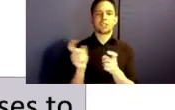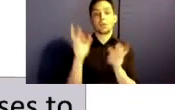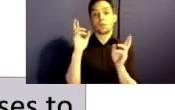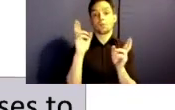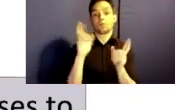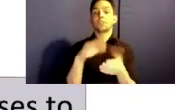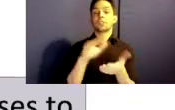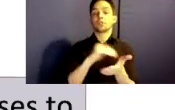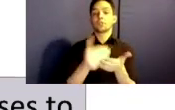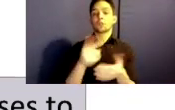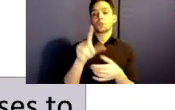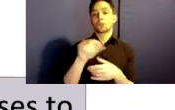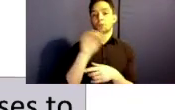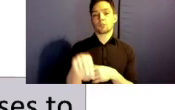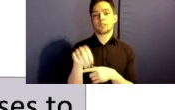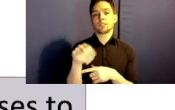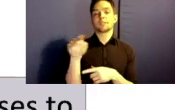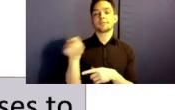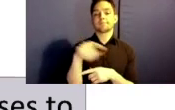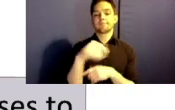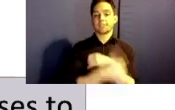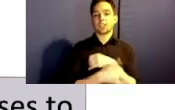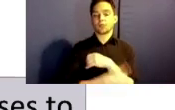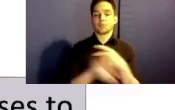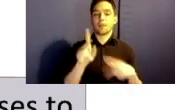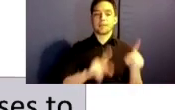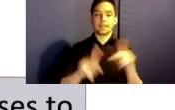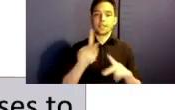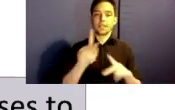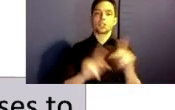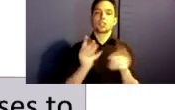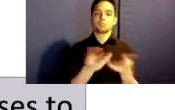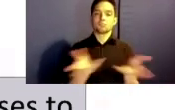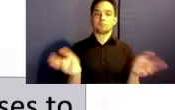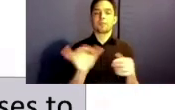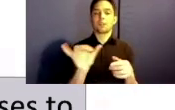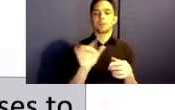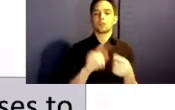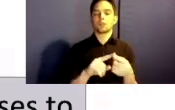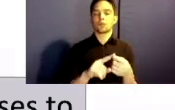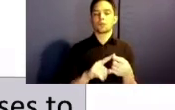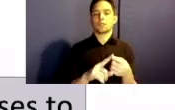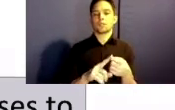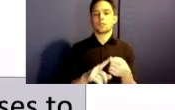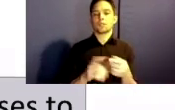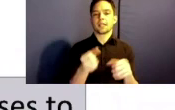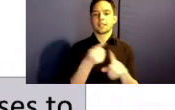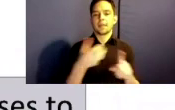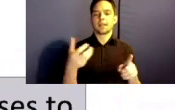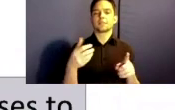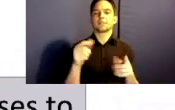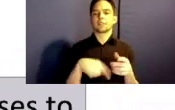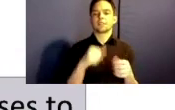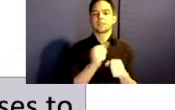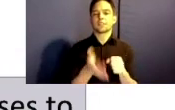20% of the country's population, and to expand this coverage later for